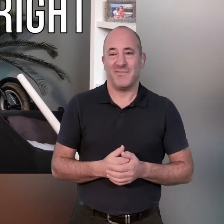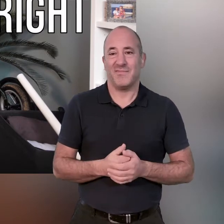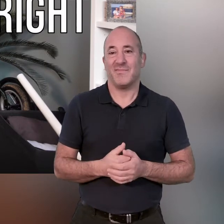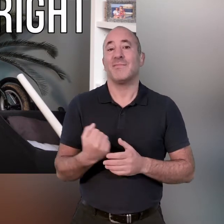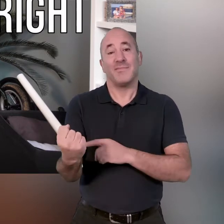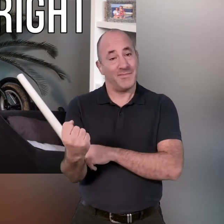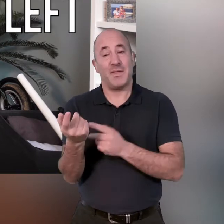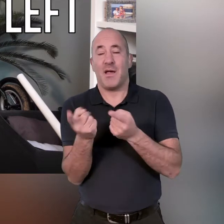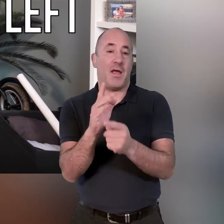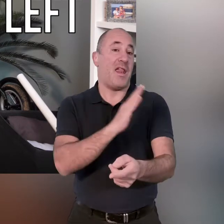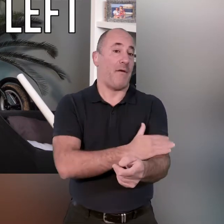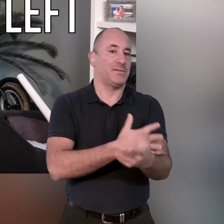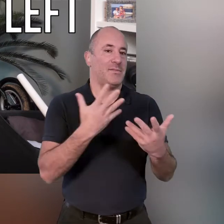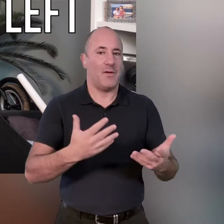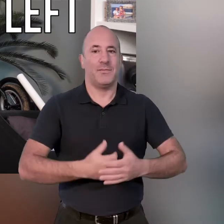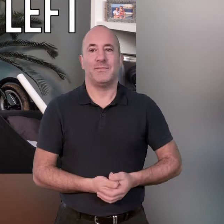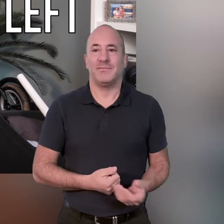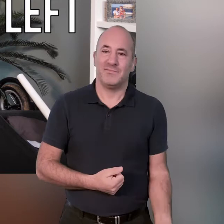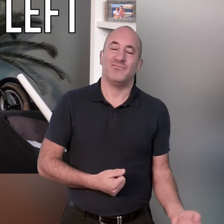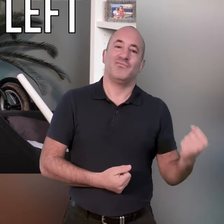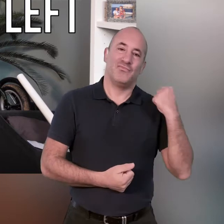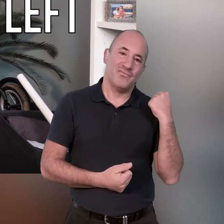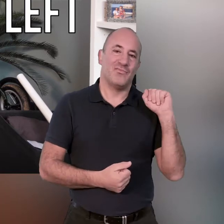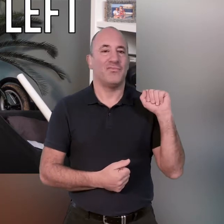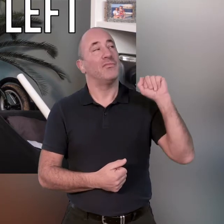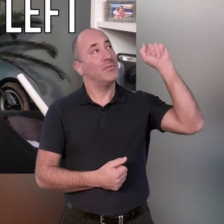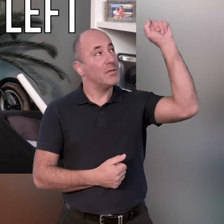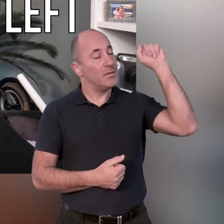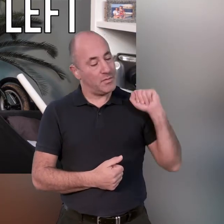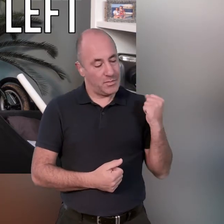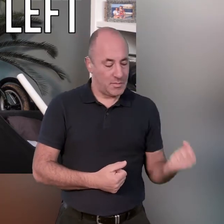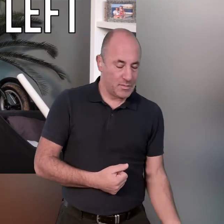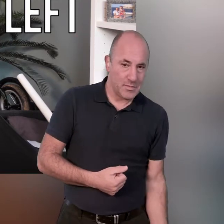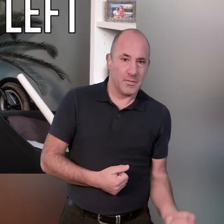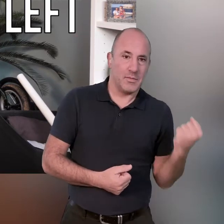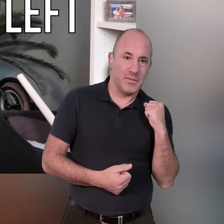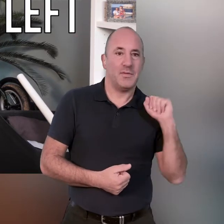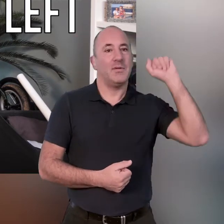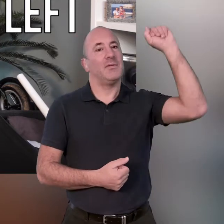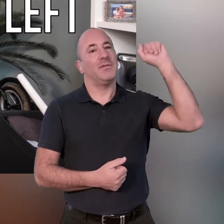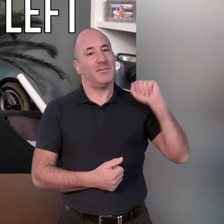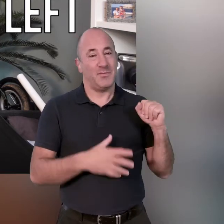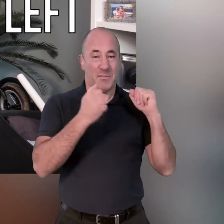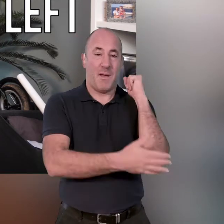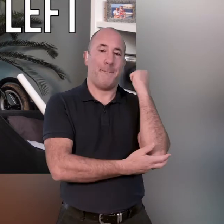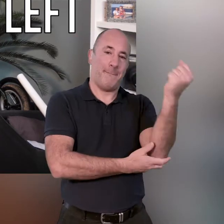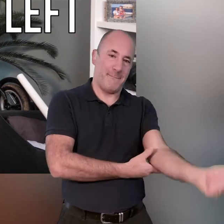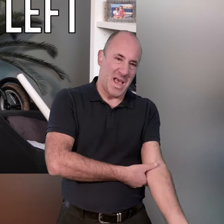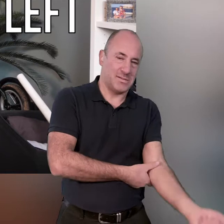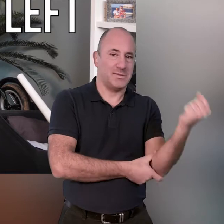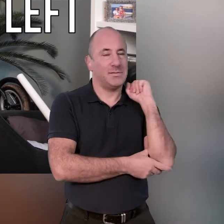Good, and change arms. Excellent. So overhead now, good. So bending at the elbow,